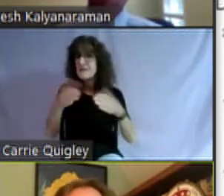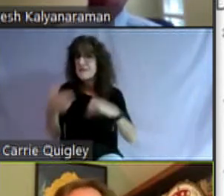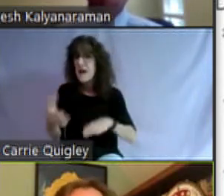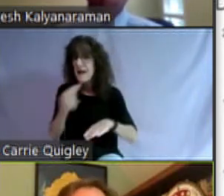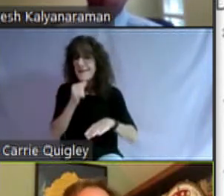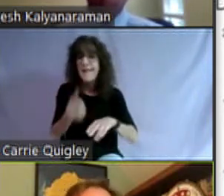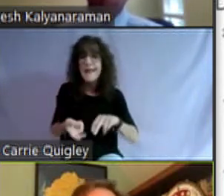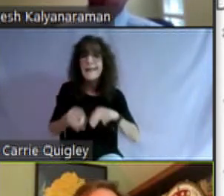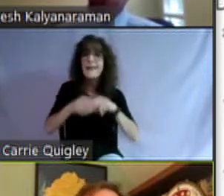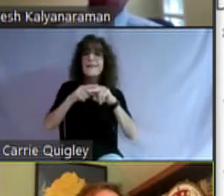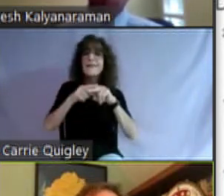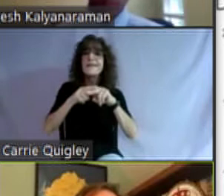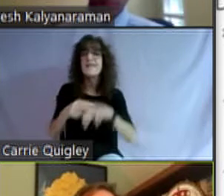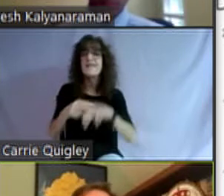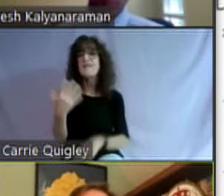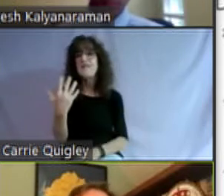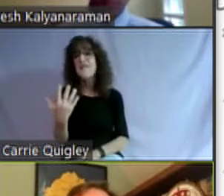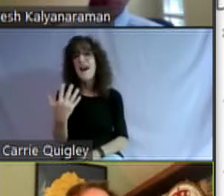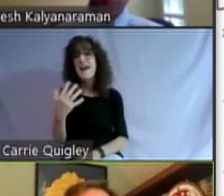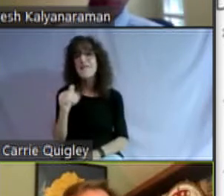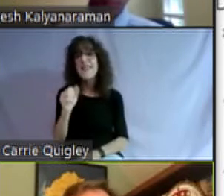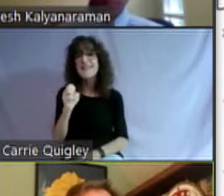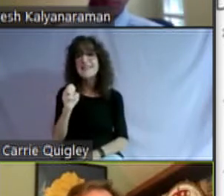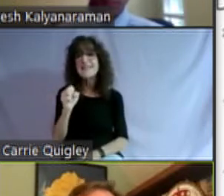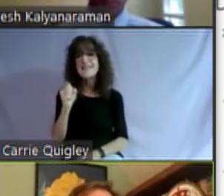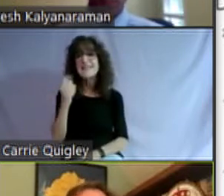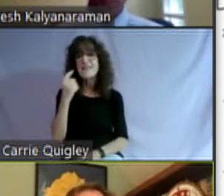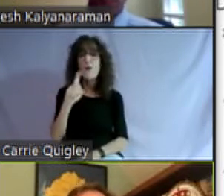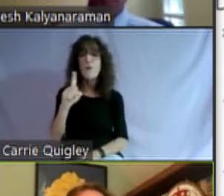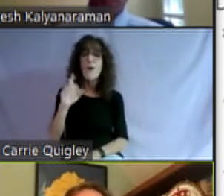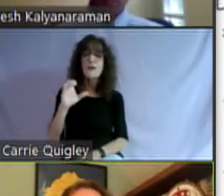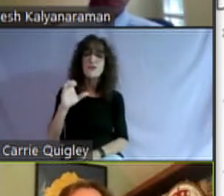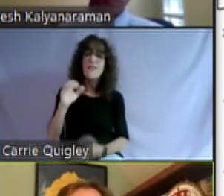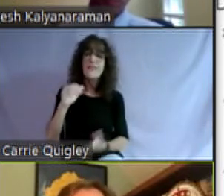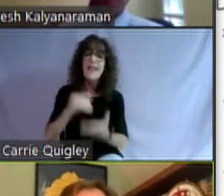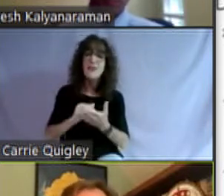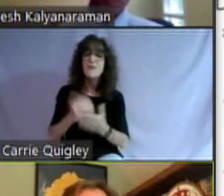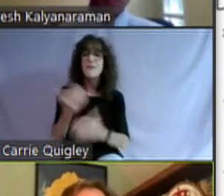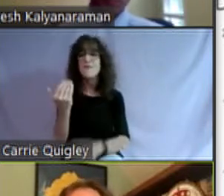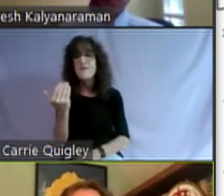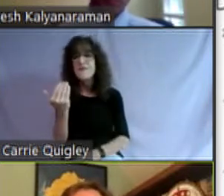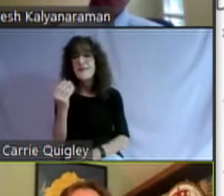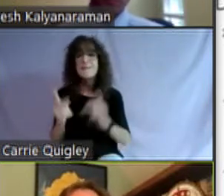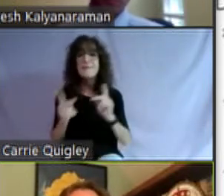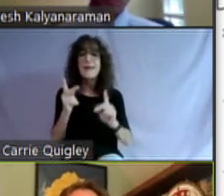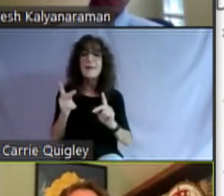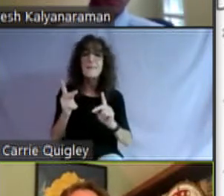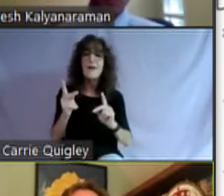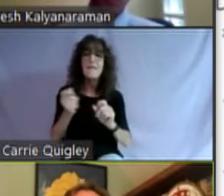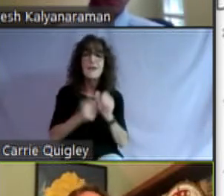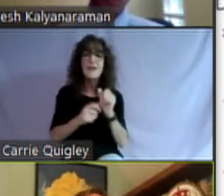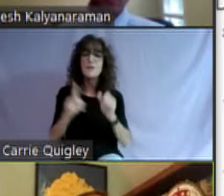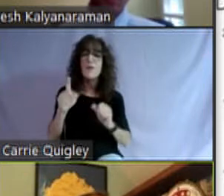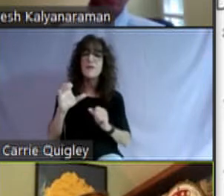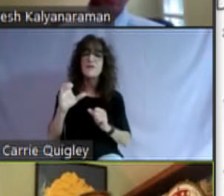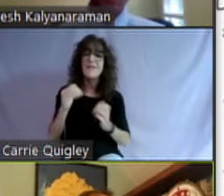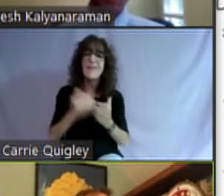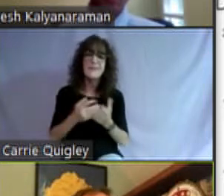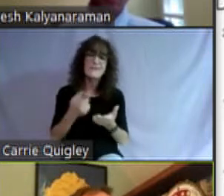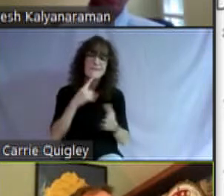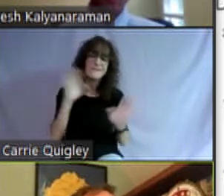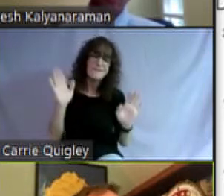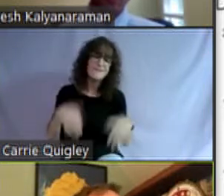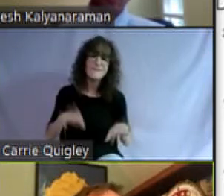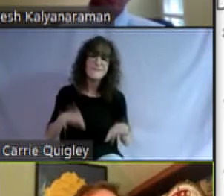So, 5 cases per 100,000, 15 cases per 100,000, what's really the big difference?